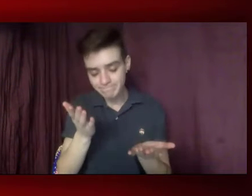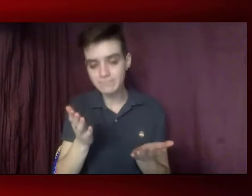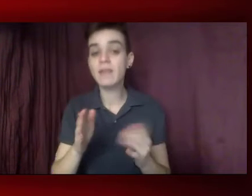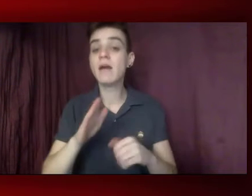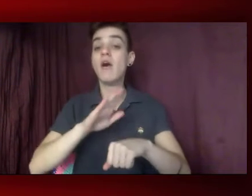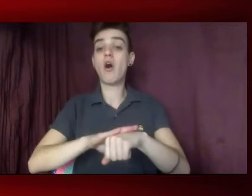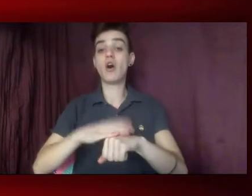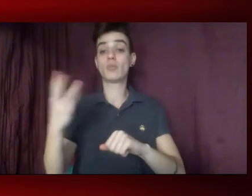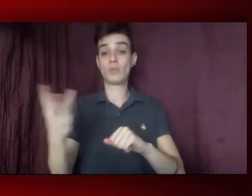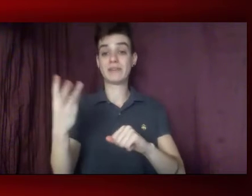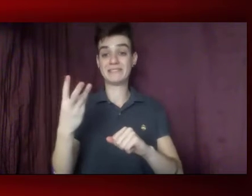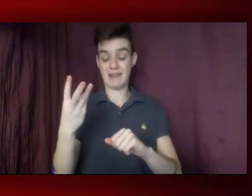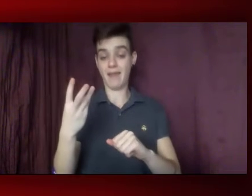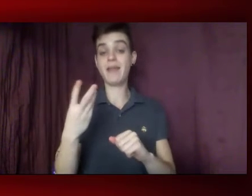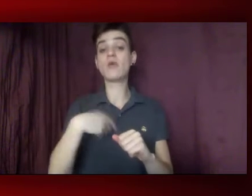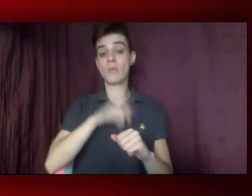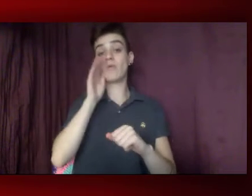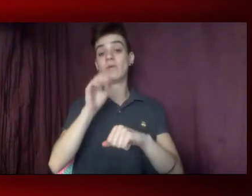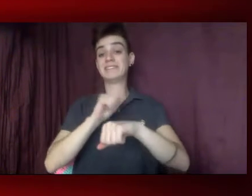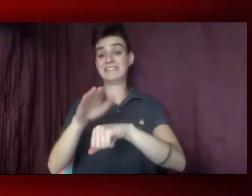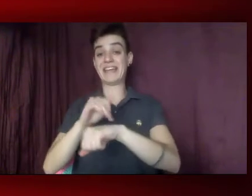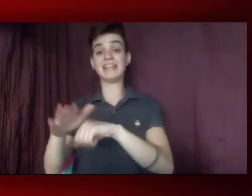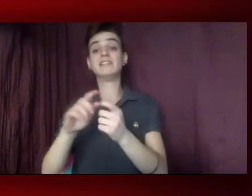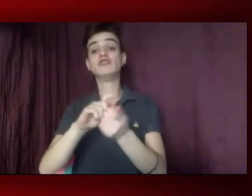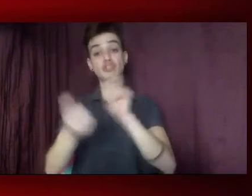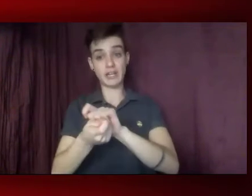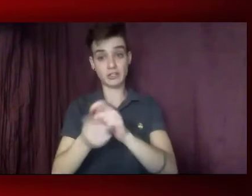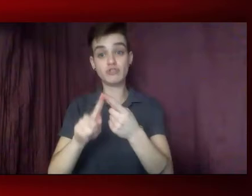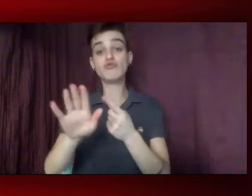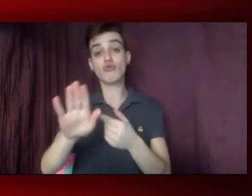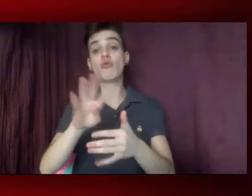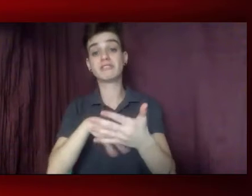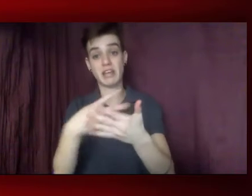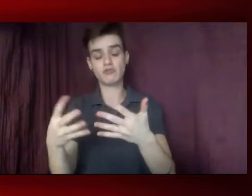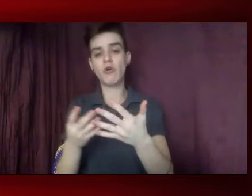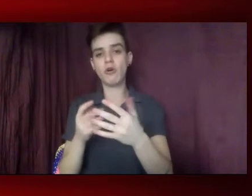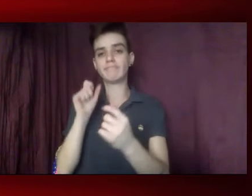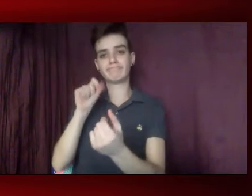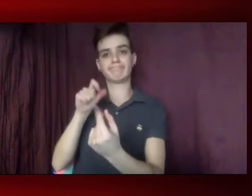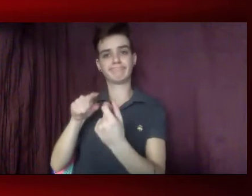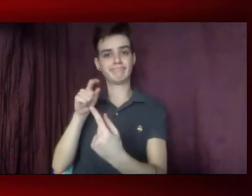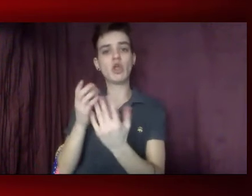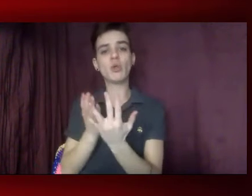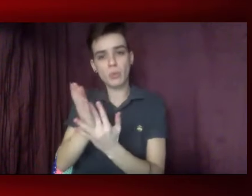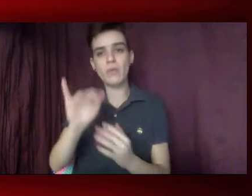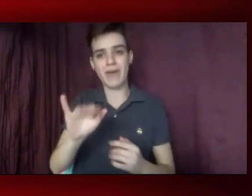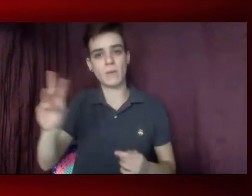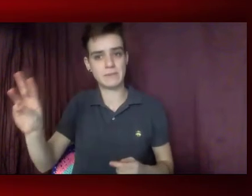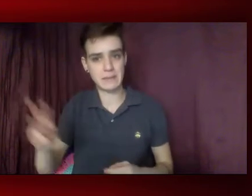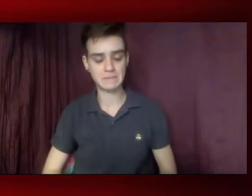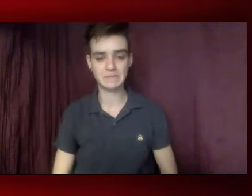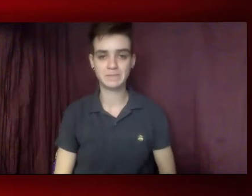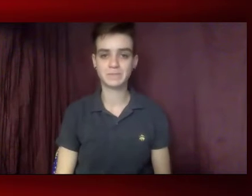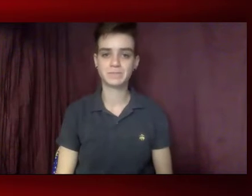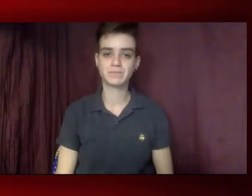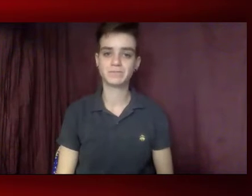send you changes to your schedule by push notifications, just to have another way to get a hold of you. We will